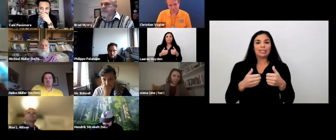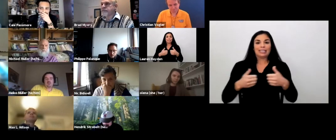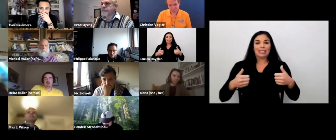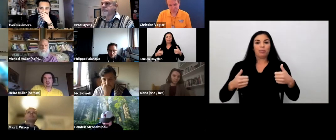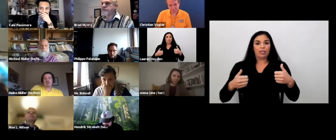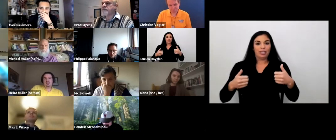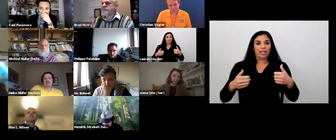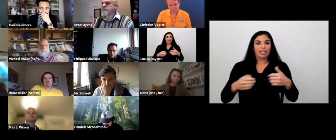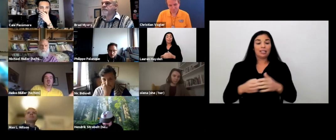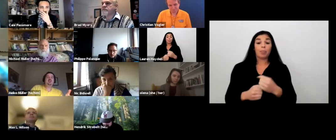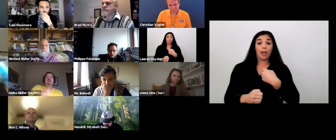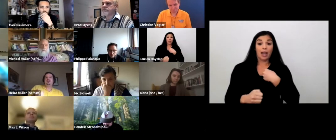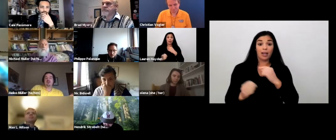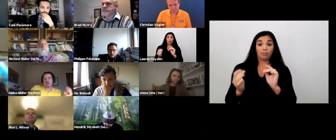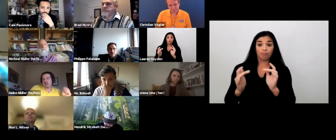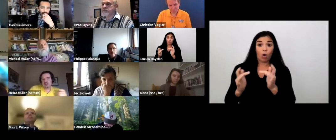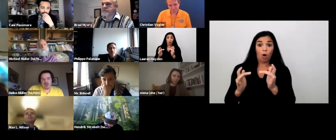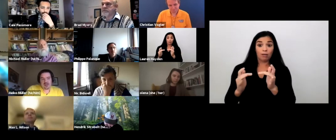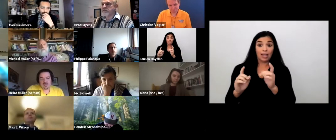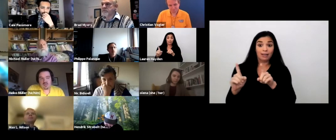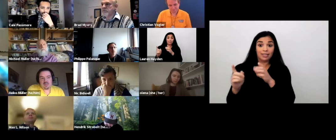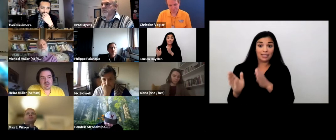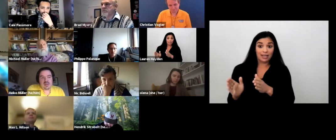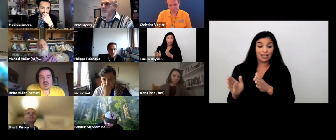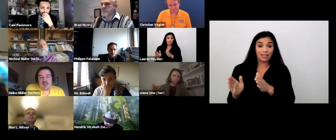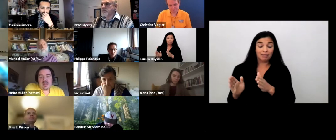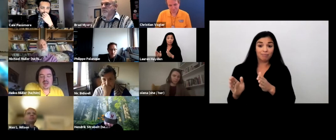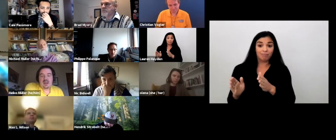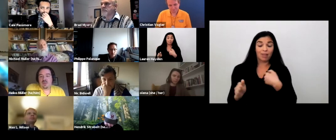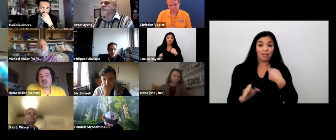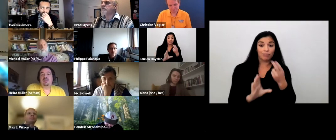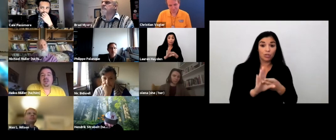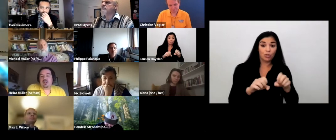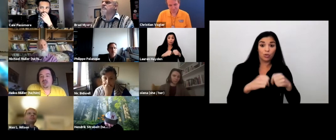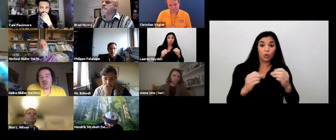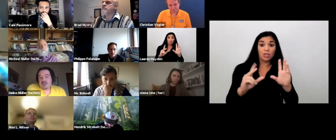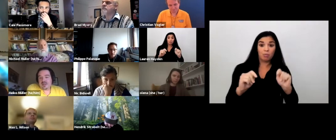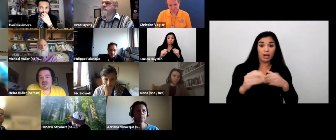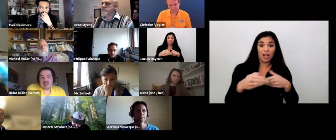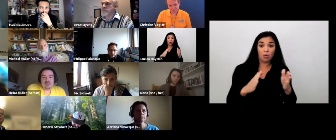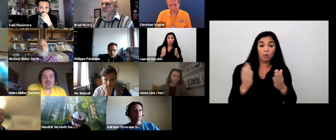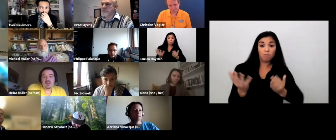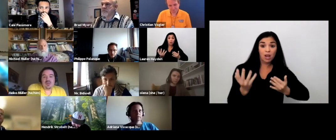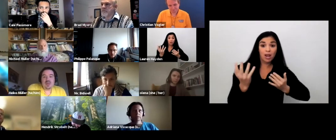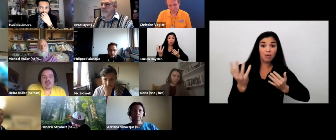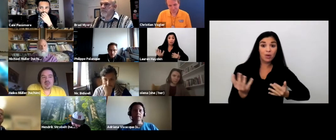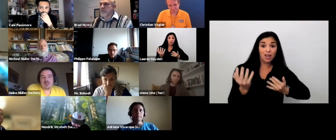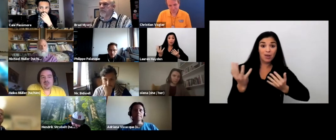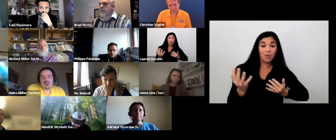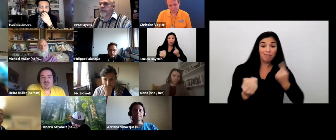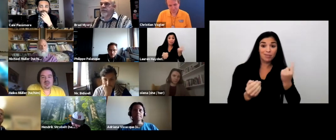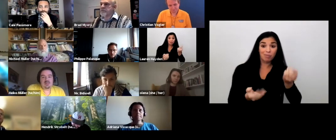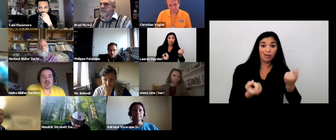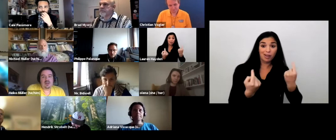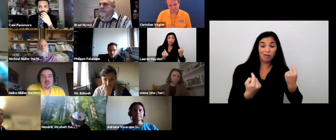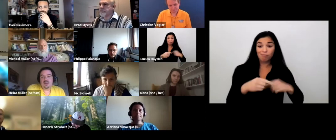While I was an online attendant waiting in the breakout room for somebody to show up and discuss the poster with me,